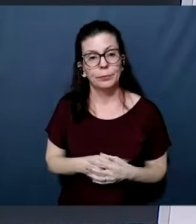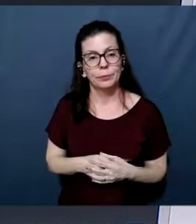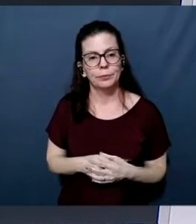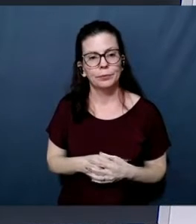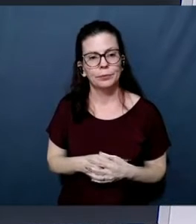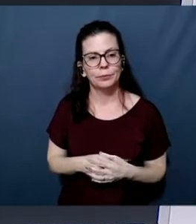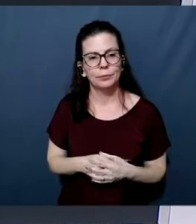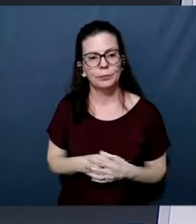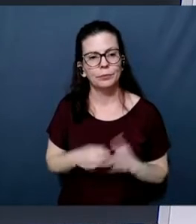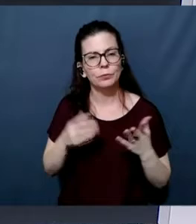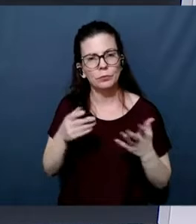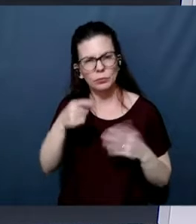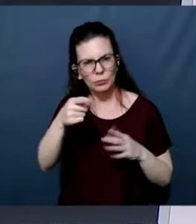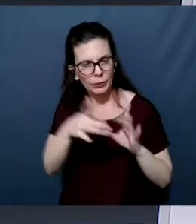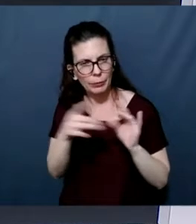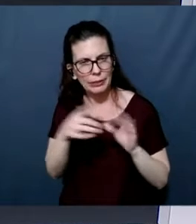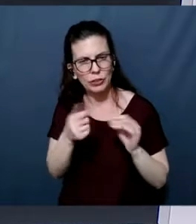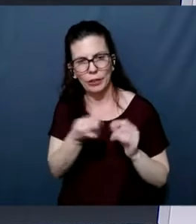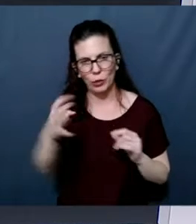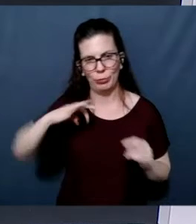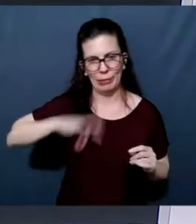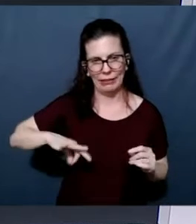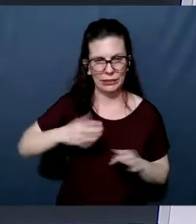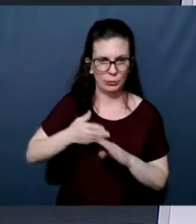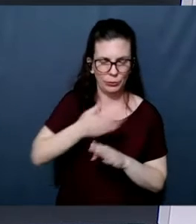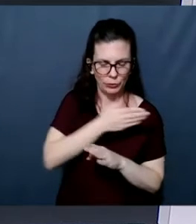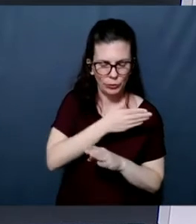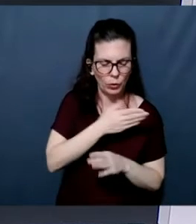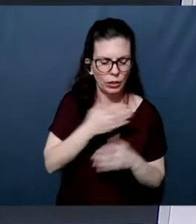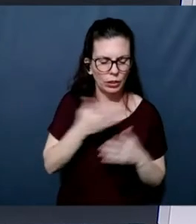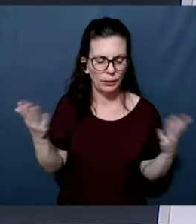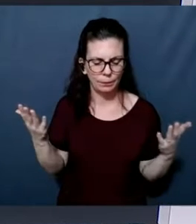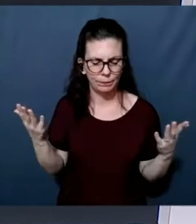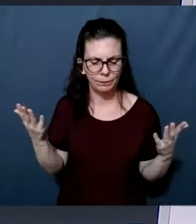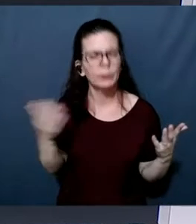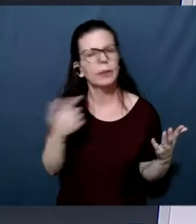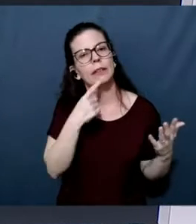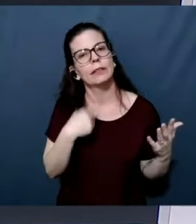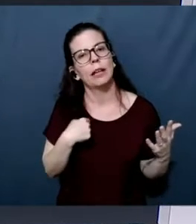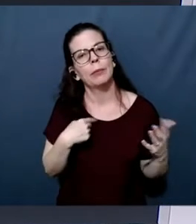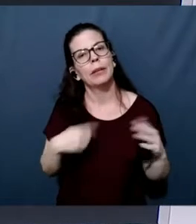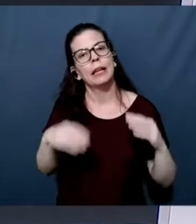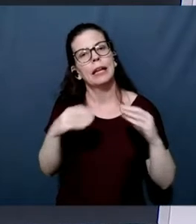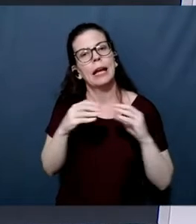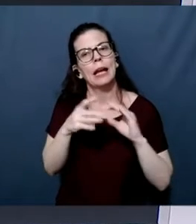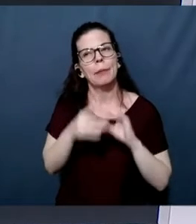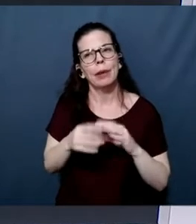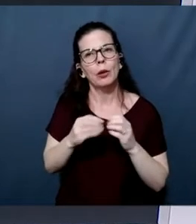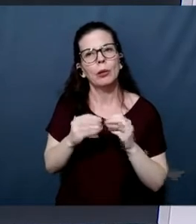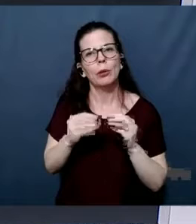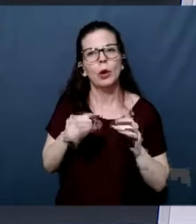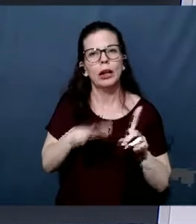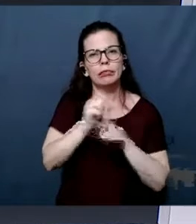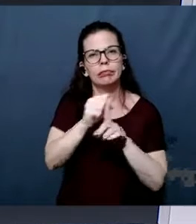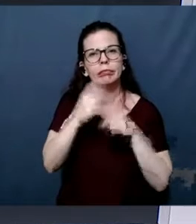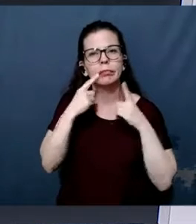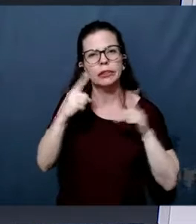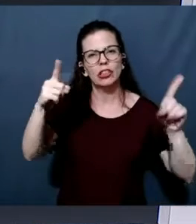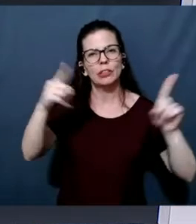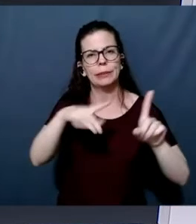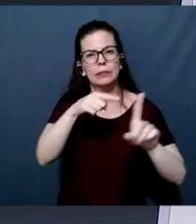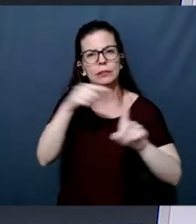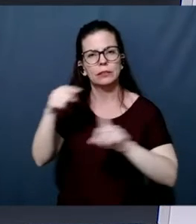you mentioned a few of the benefits earlier. Tell me about some of the achievements that a company may